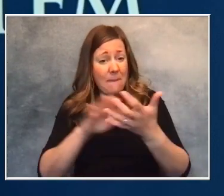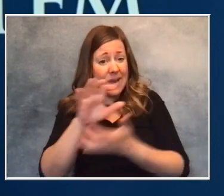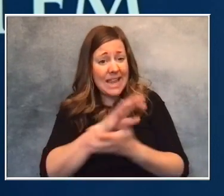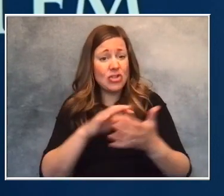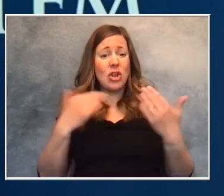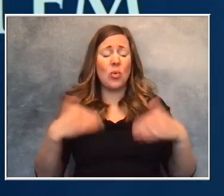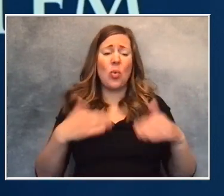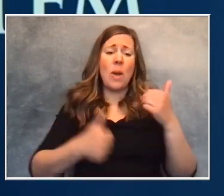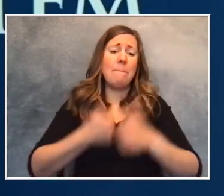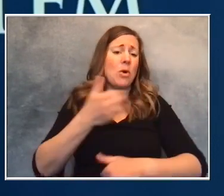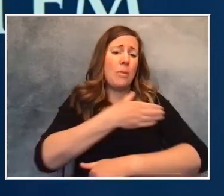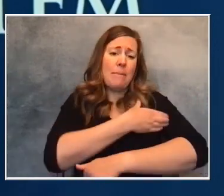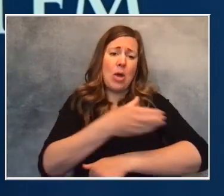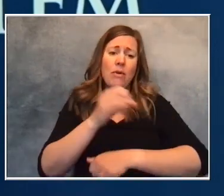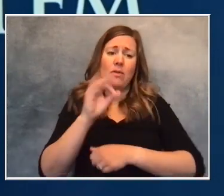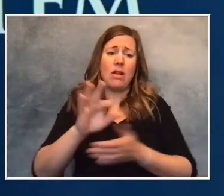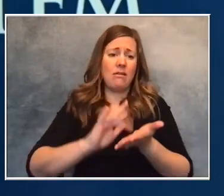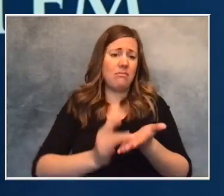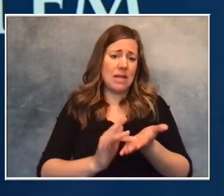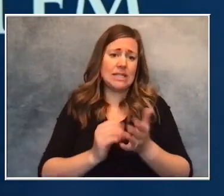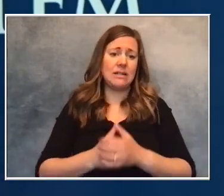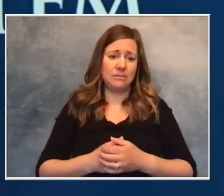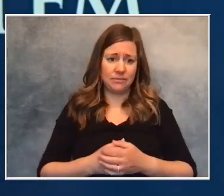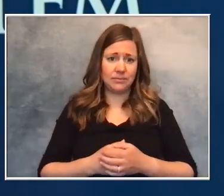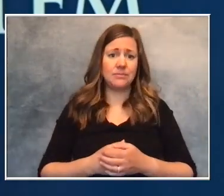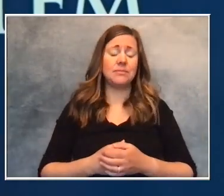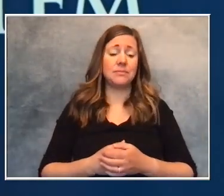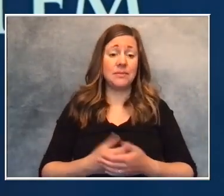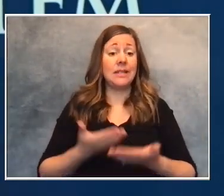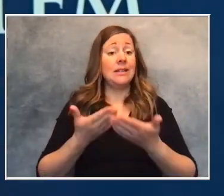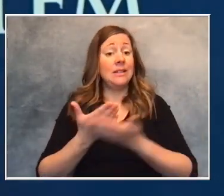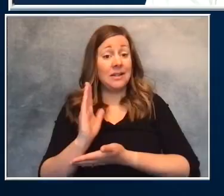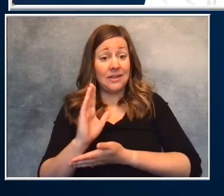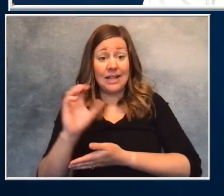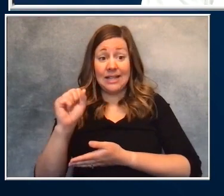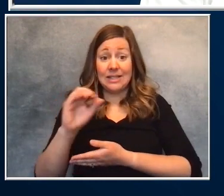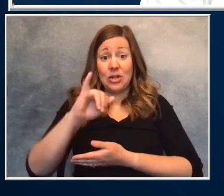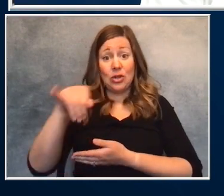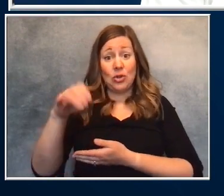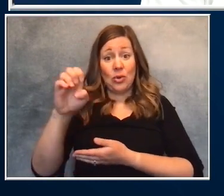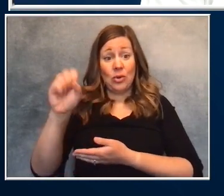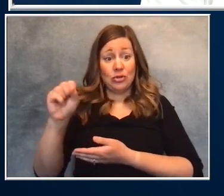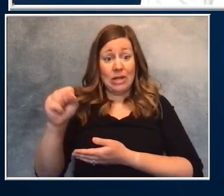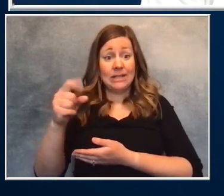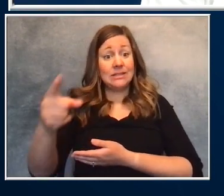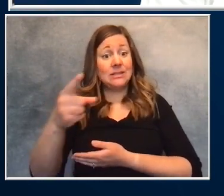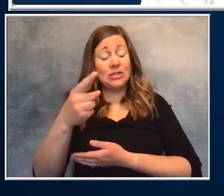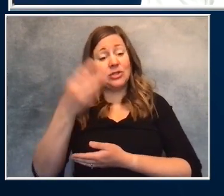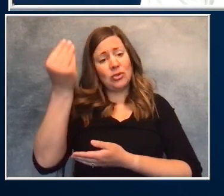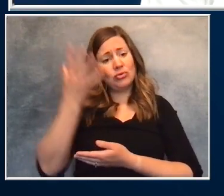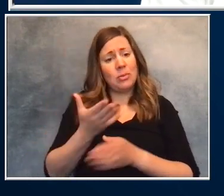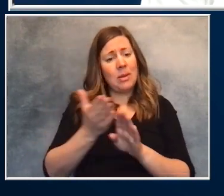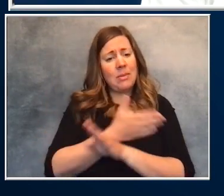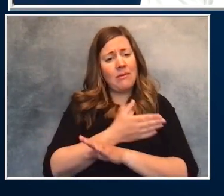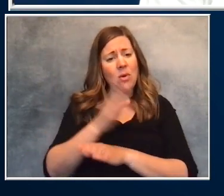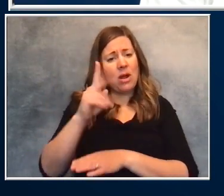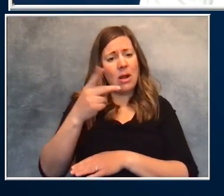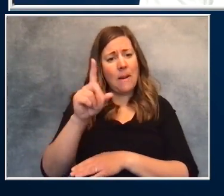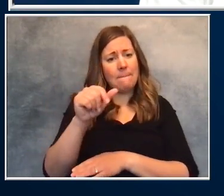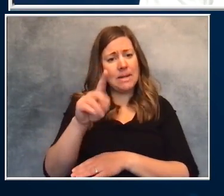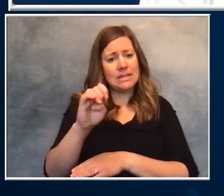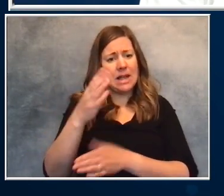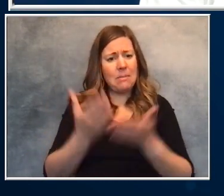powerful of medicines. All right, so Jess, you told me before the update that you might have some final